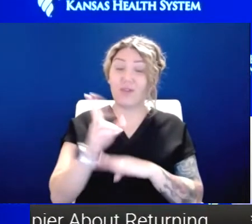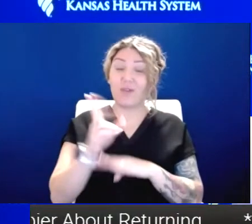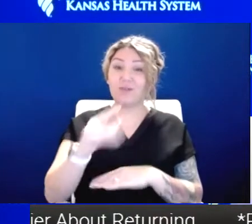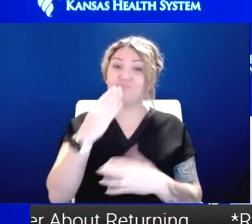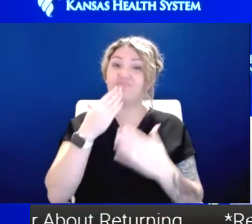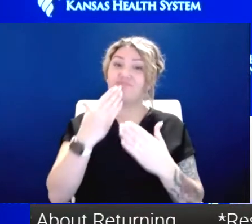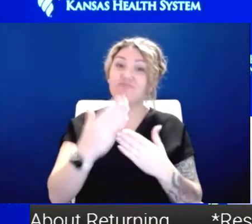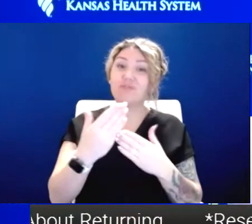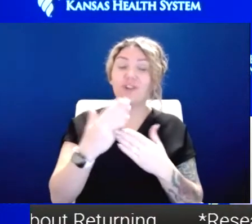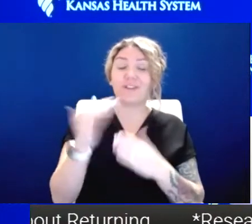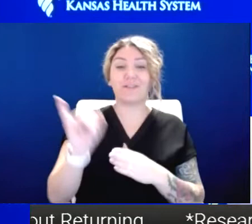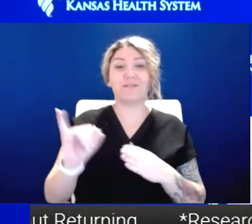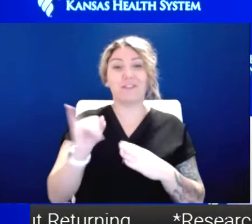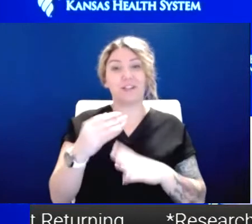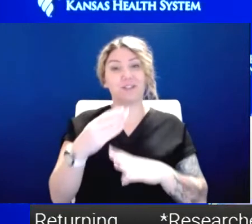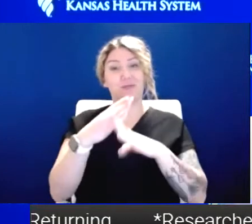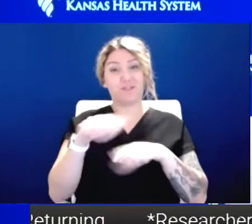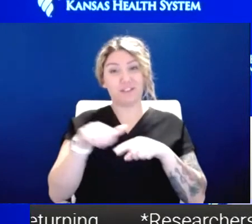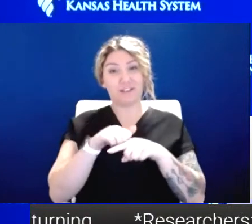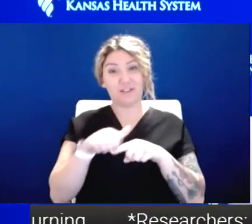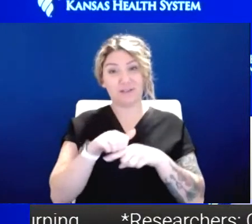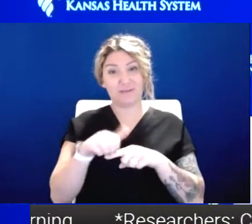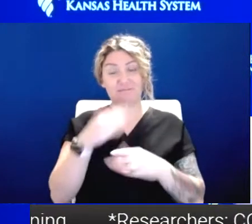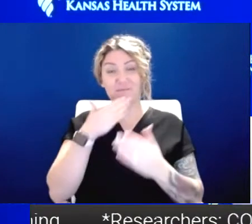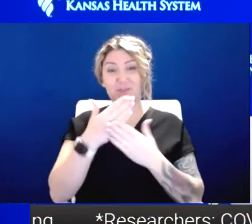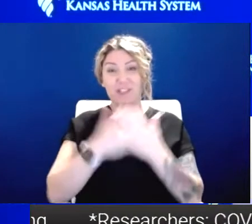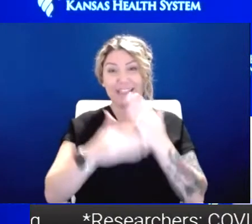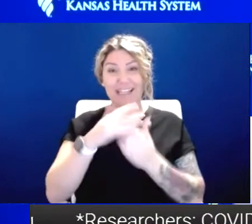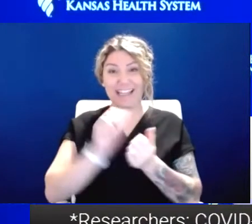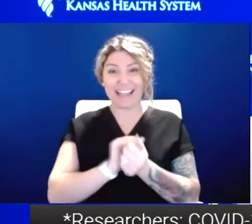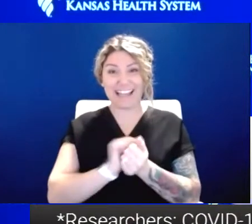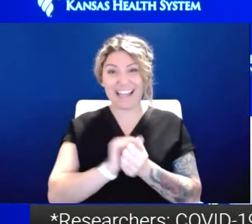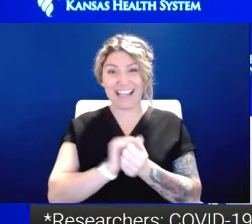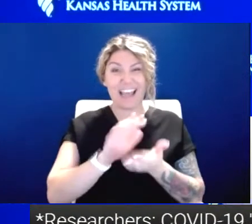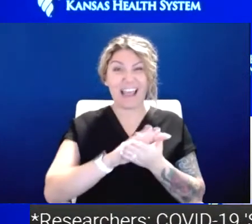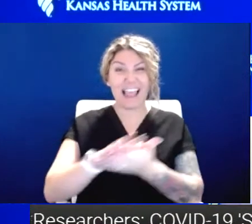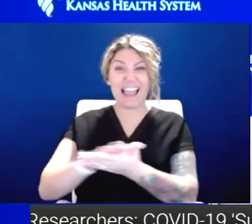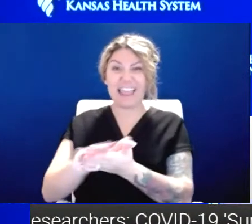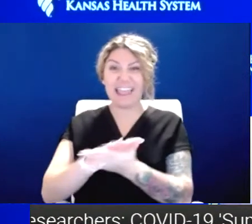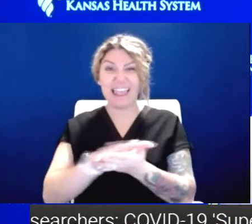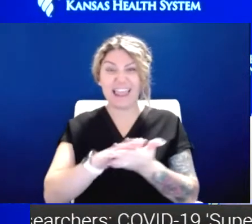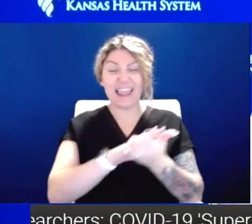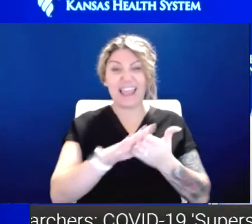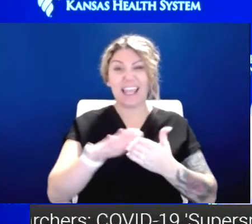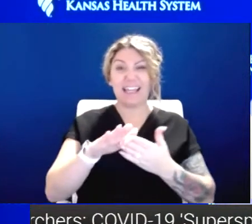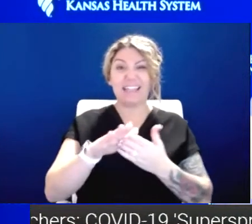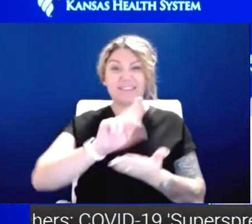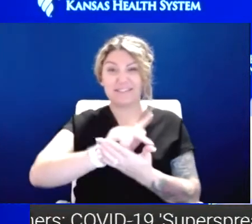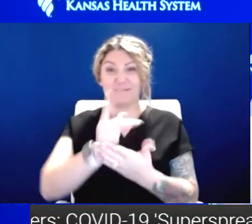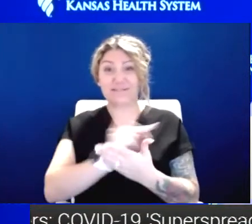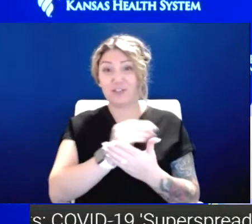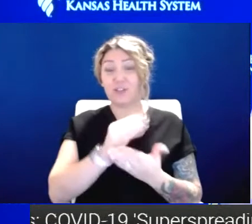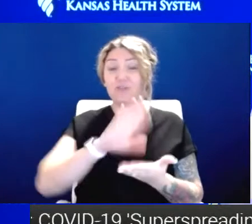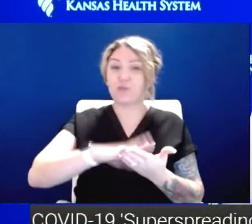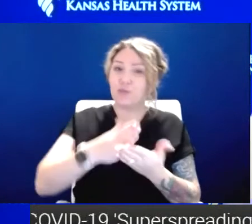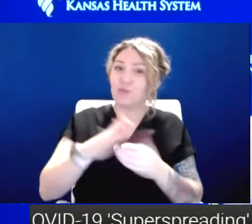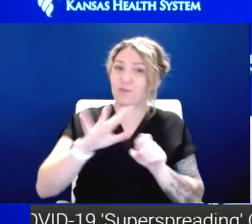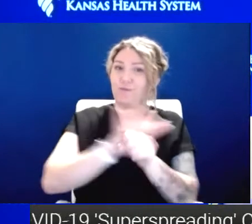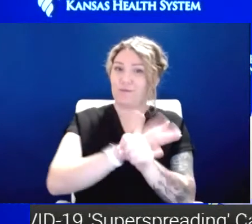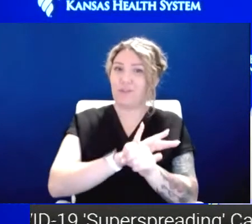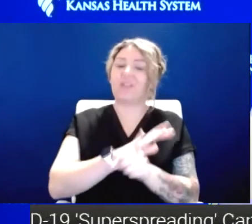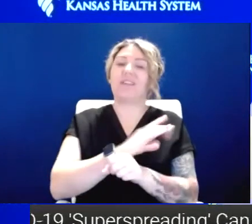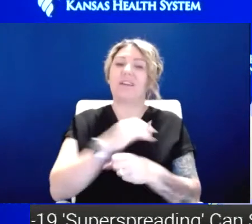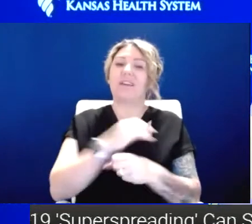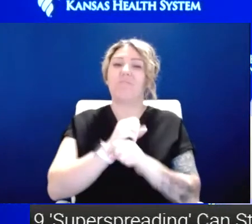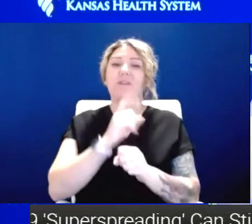prevention practices, good hand hygiene, cleaning off those surfaces, cooking well, and making sure to do that will help